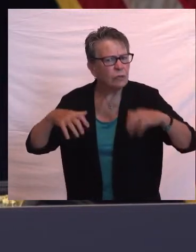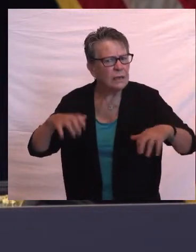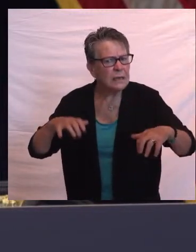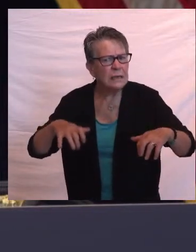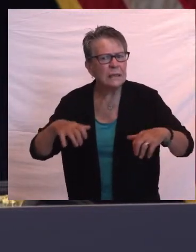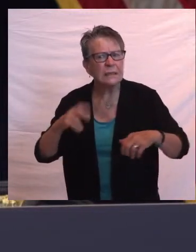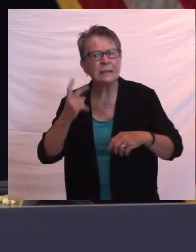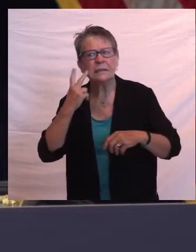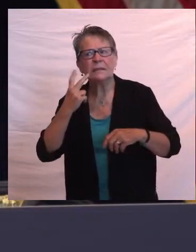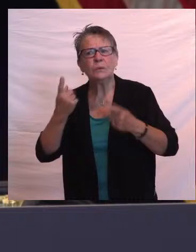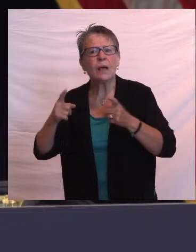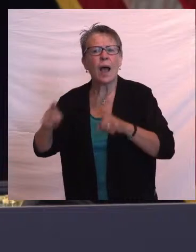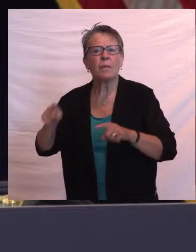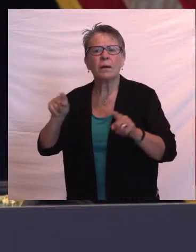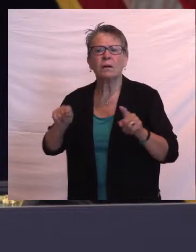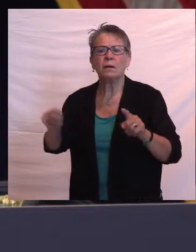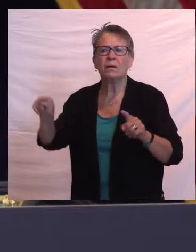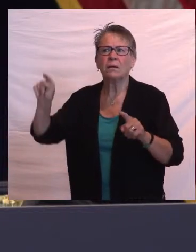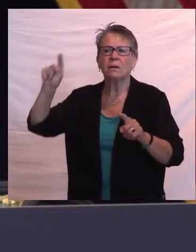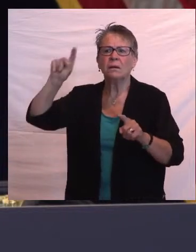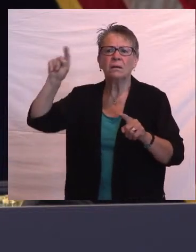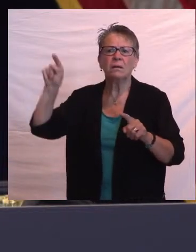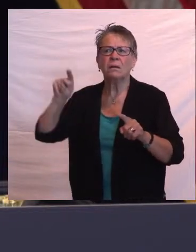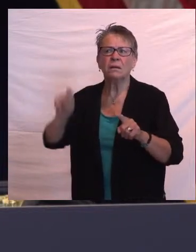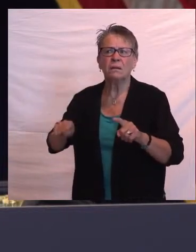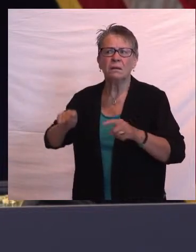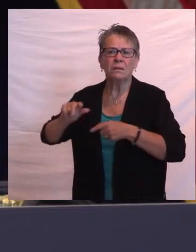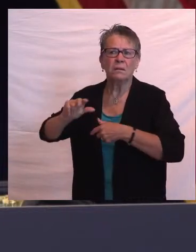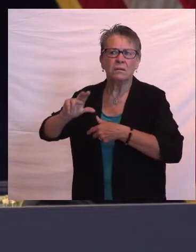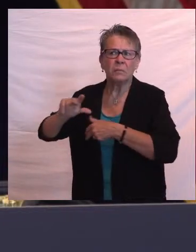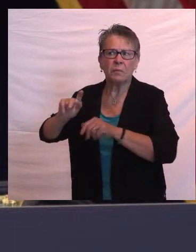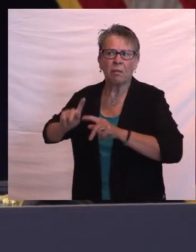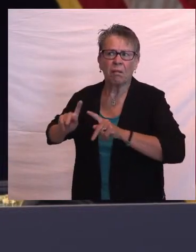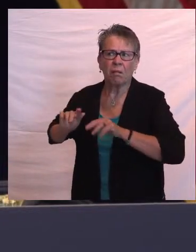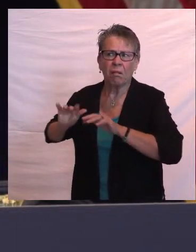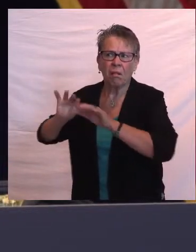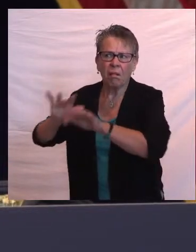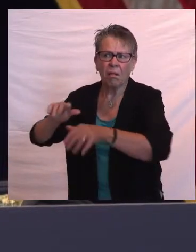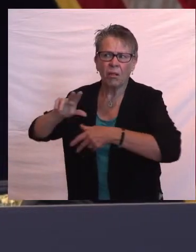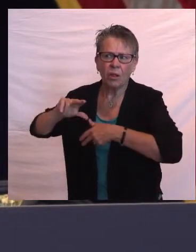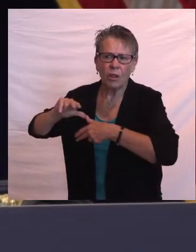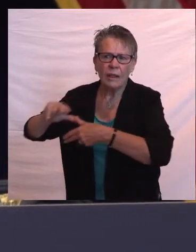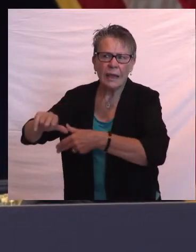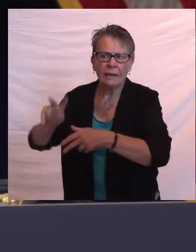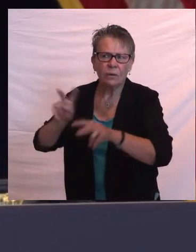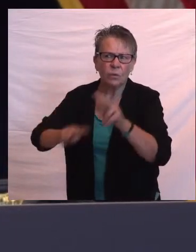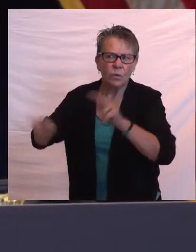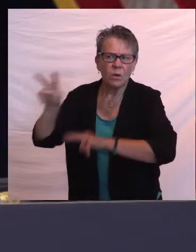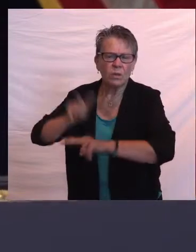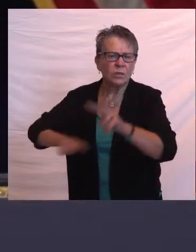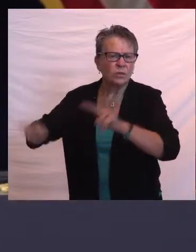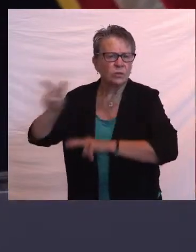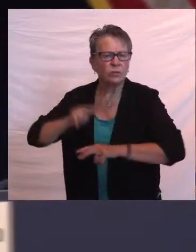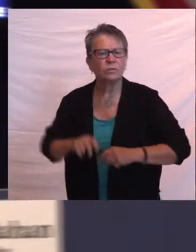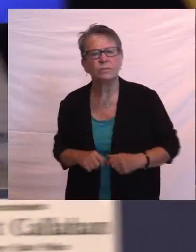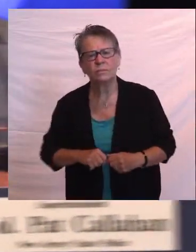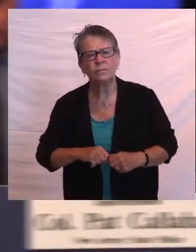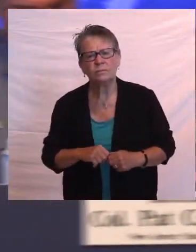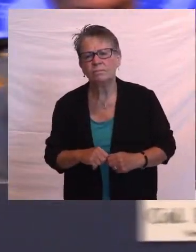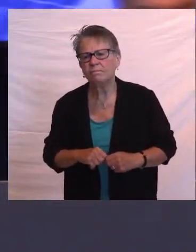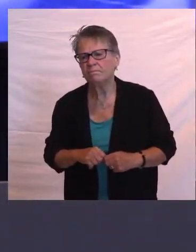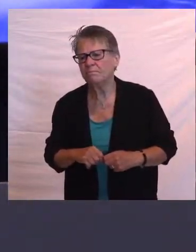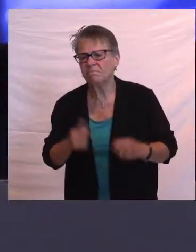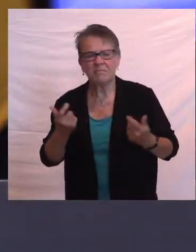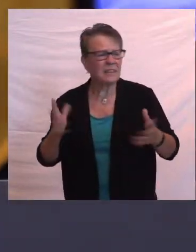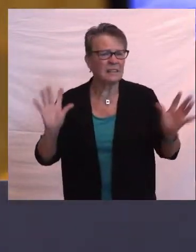of Northern Africa and in the Atlantic. So always keeping an eye on that, Gov. Thank you. Pat, thank you.